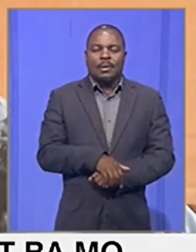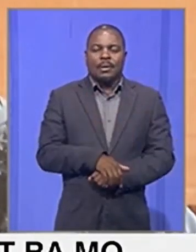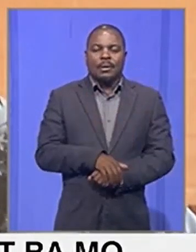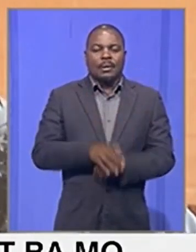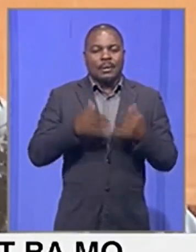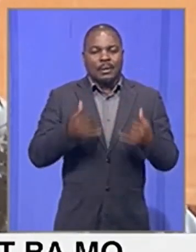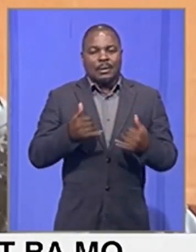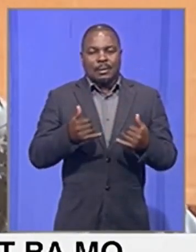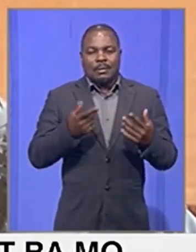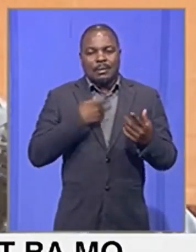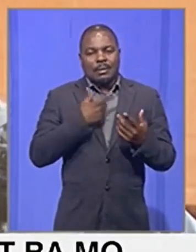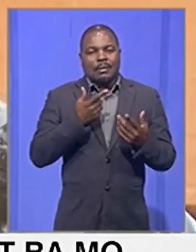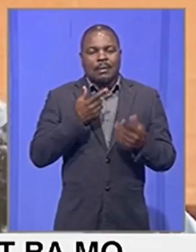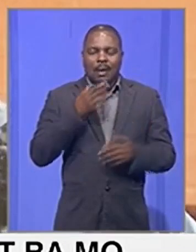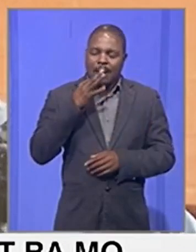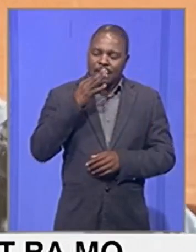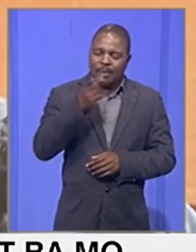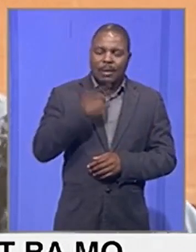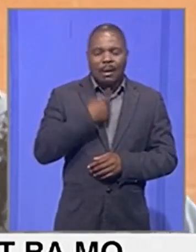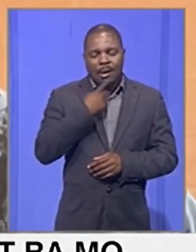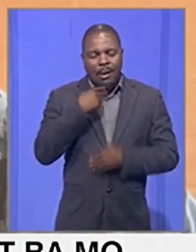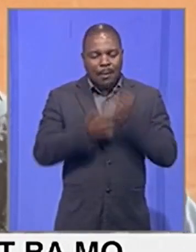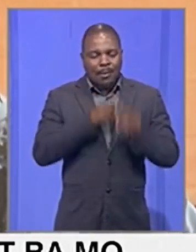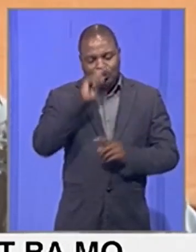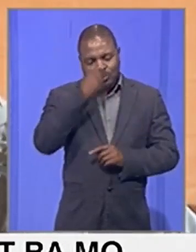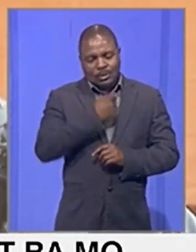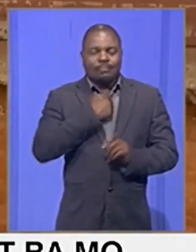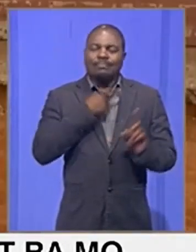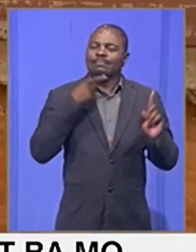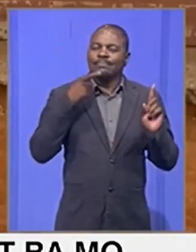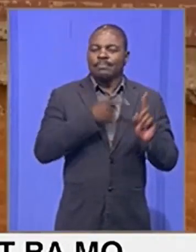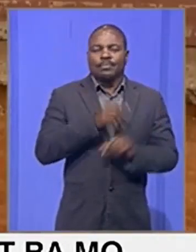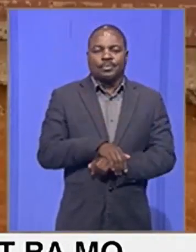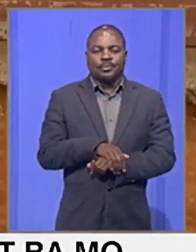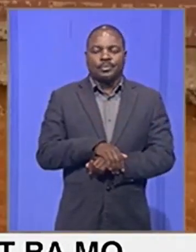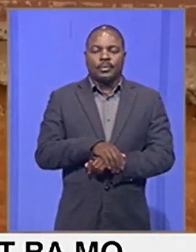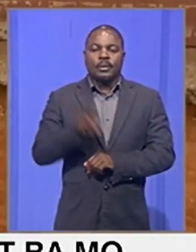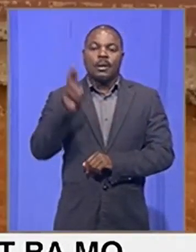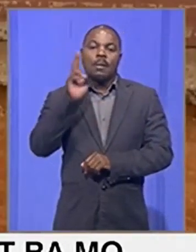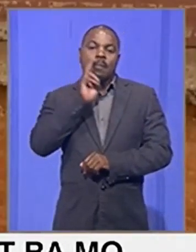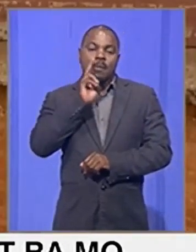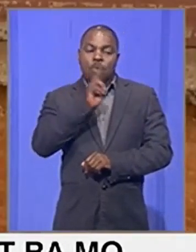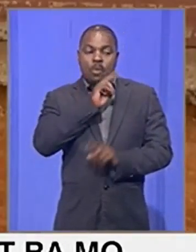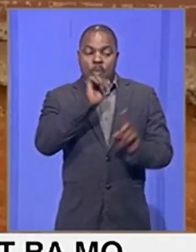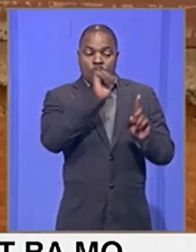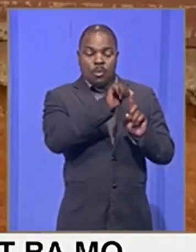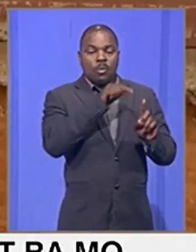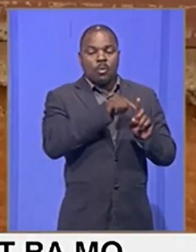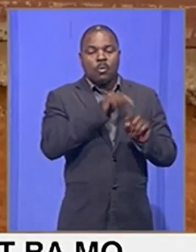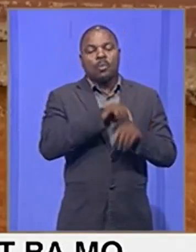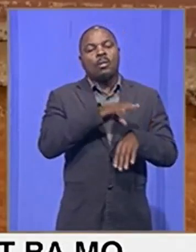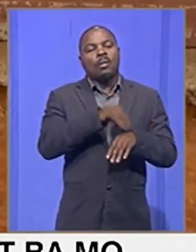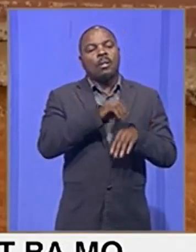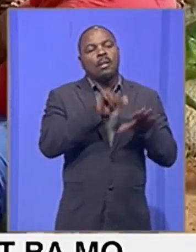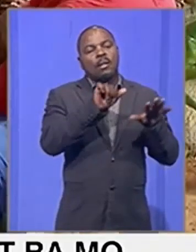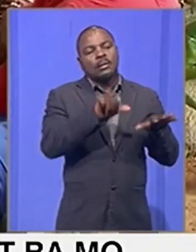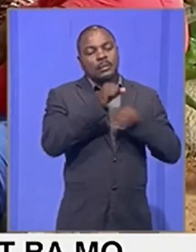borobongwe jaaka ngwana yo neng a le botlhale rraagwe o santse a sa kgone go tshwara dikeledi tsa gagwe. I love my son with all my